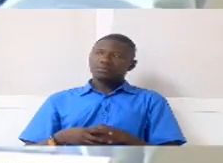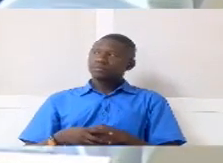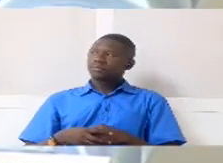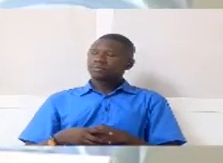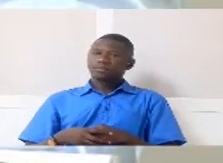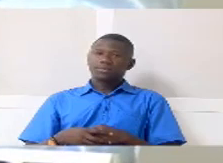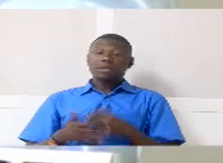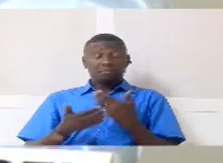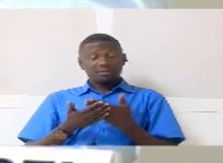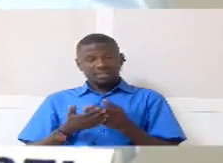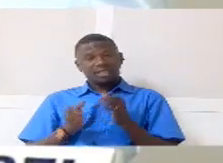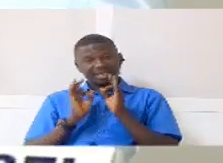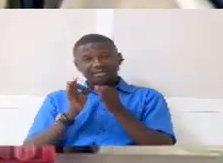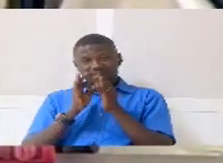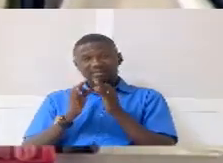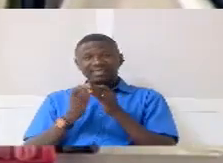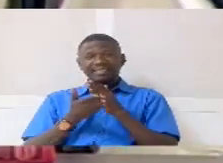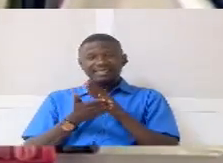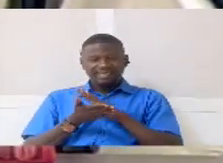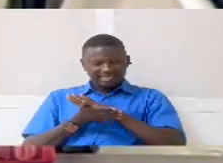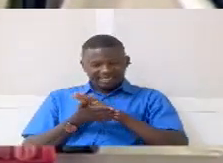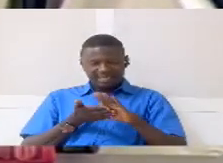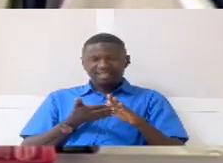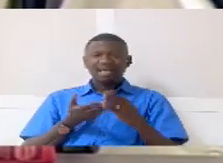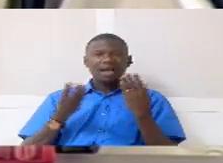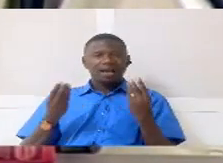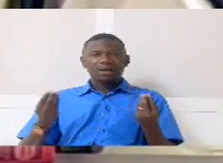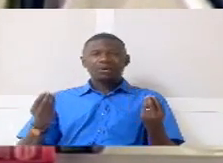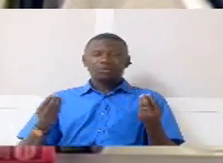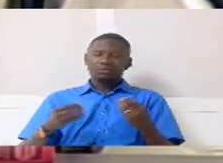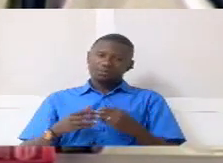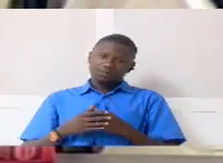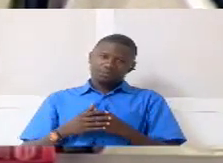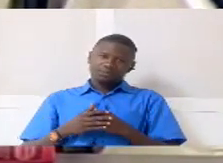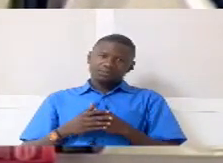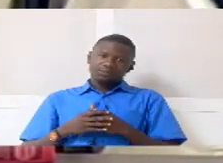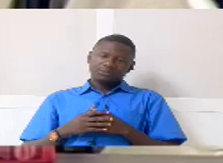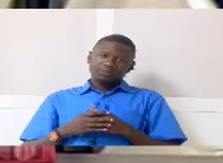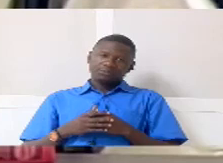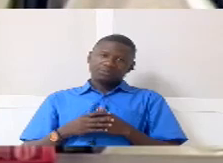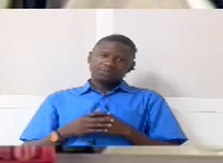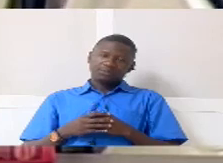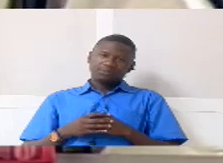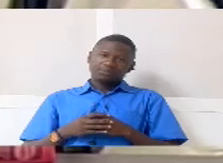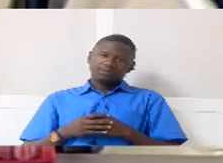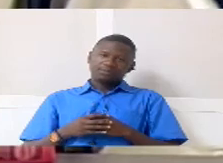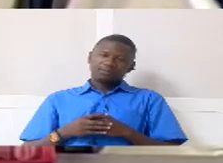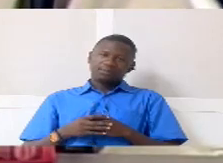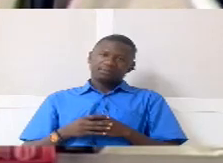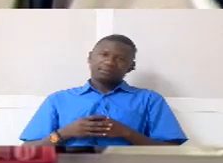Could you explain that? Wo bonye nyoto ba kete akakenye wo kakenya dile. Nga officer jama sodo moni alam ke nene diten